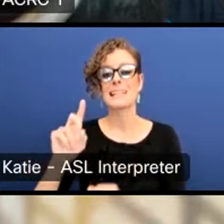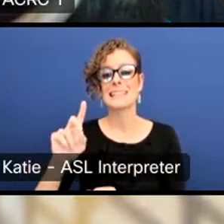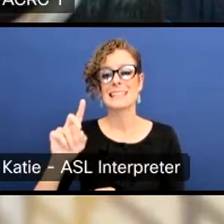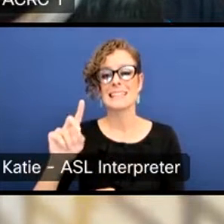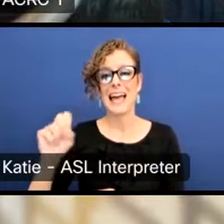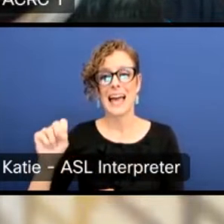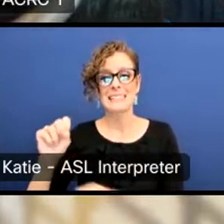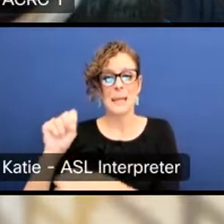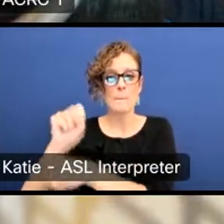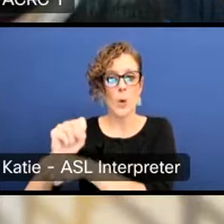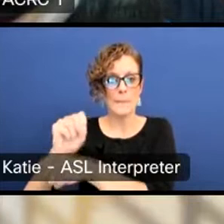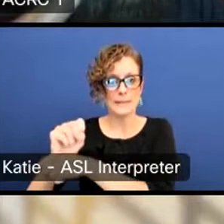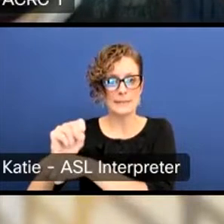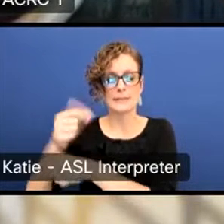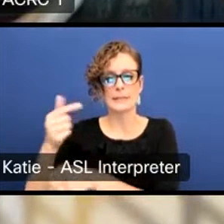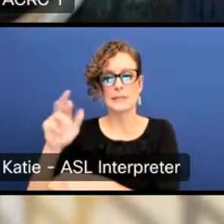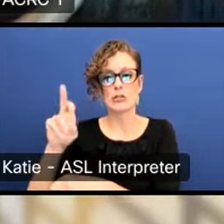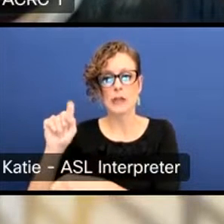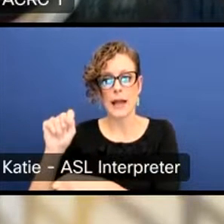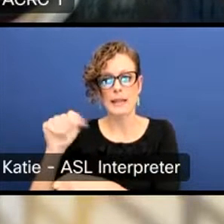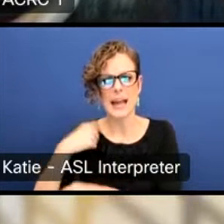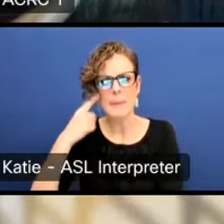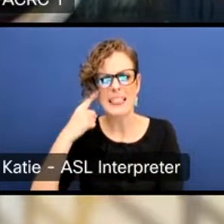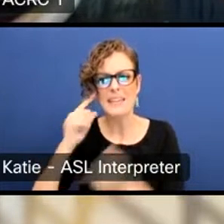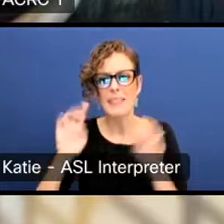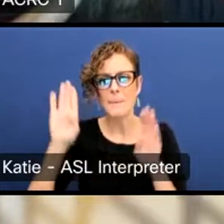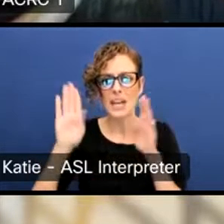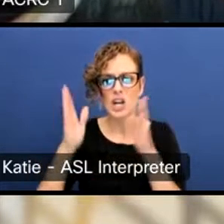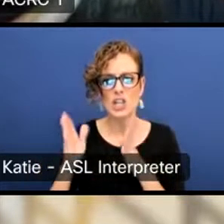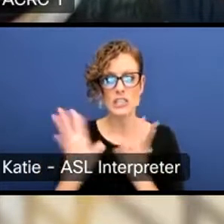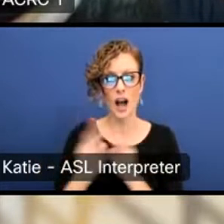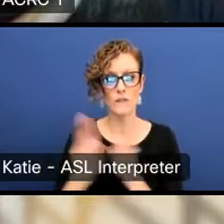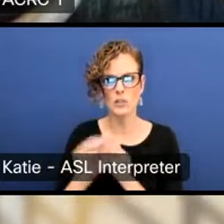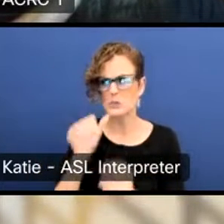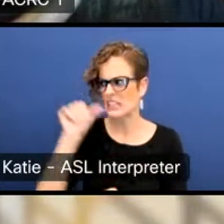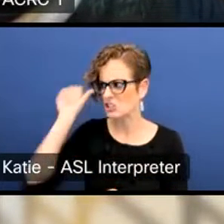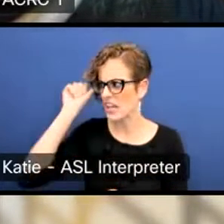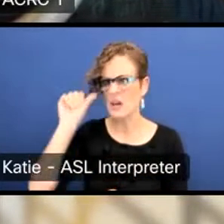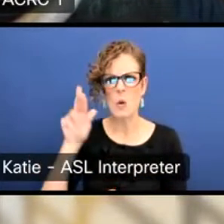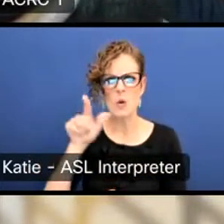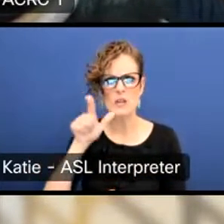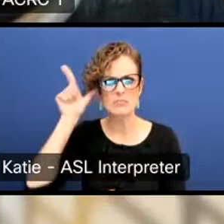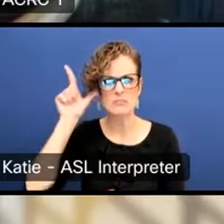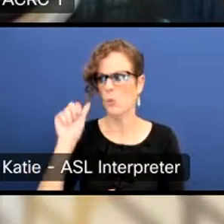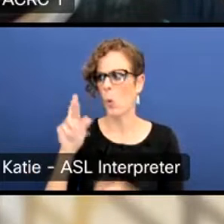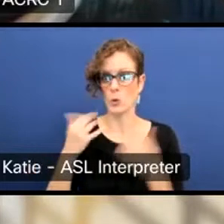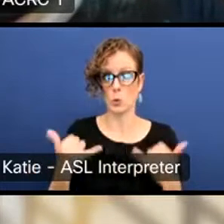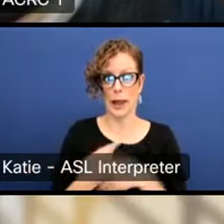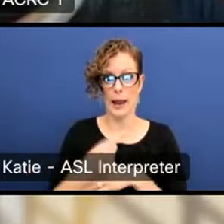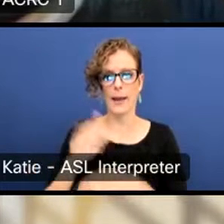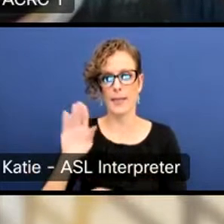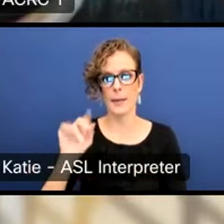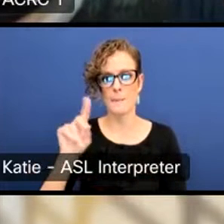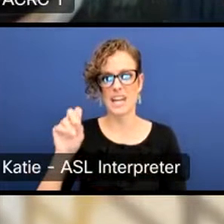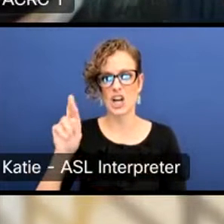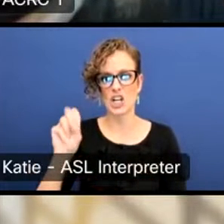grants that are available. I think the bidders conference was yesterday or the day before, maybe, or it's today, right? We'll figure that out as